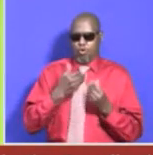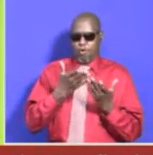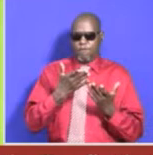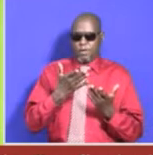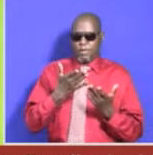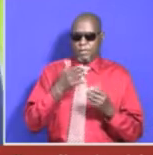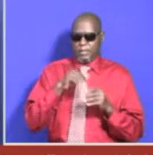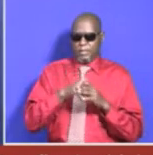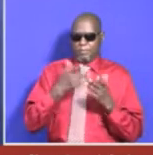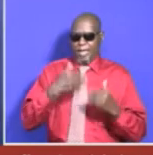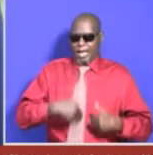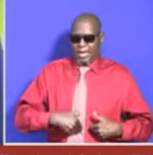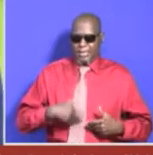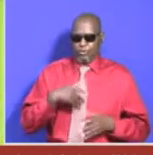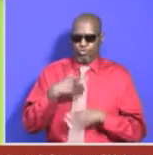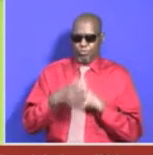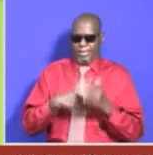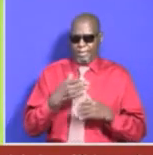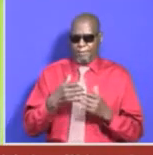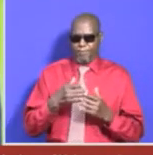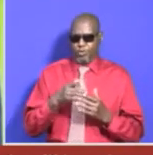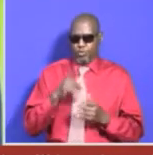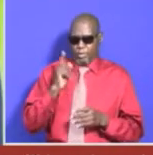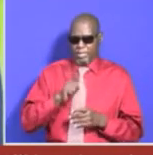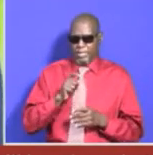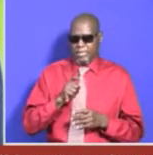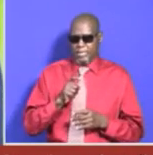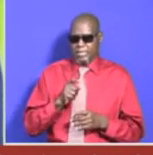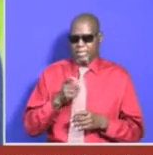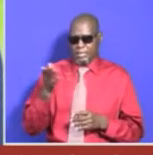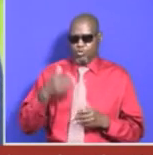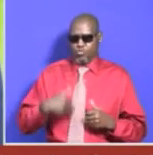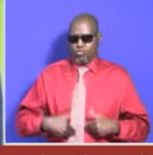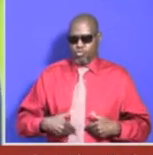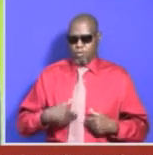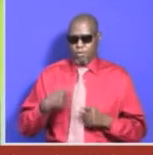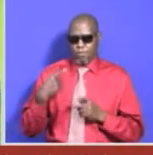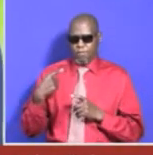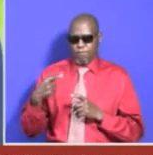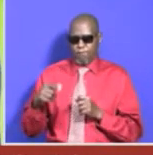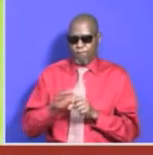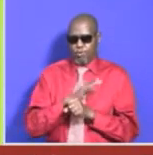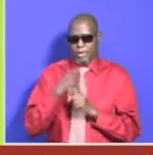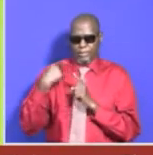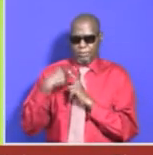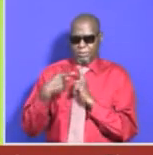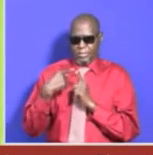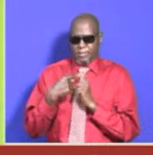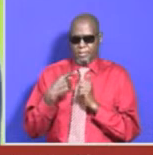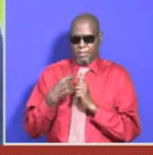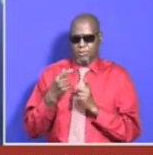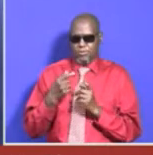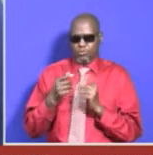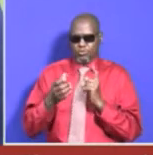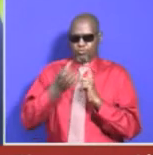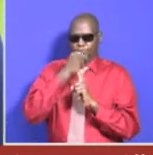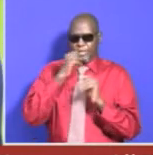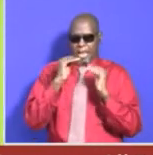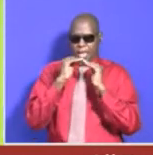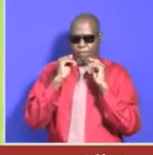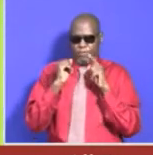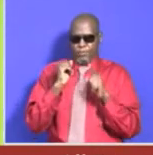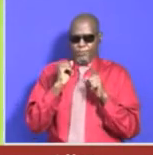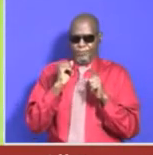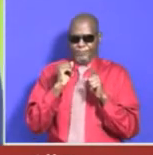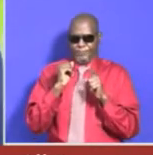play. You need such youthful experience and exuberance to get to such levels. And with him,